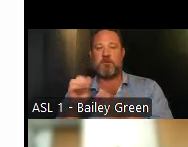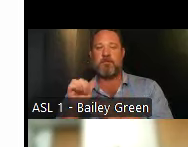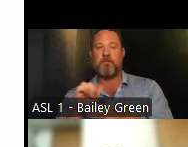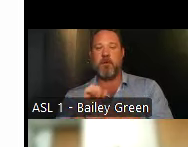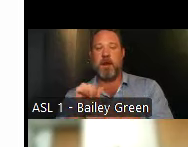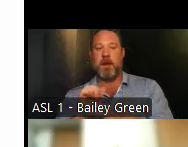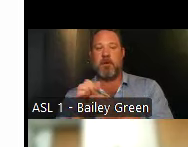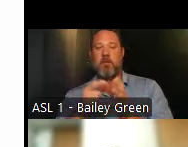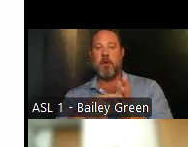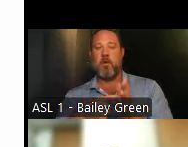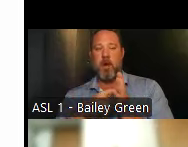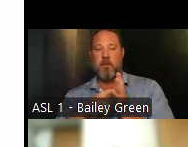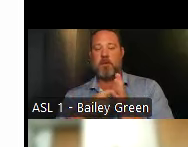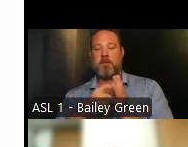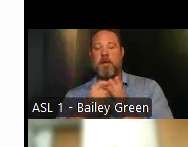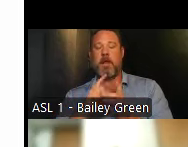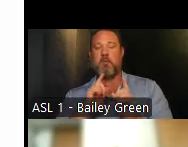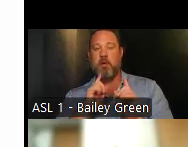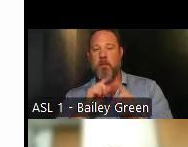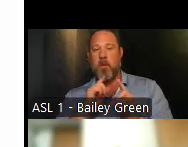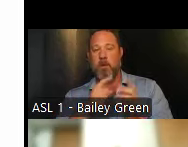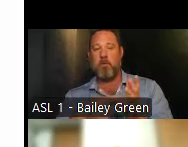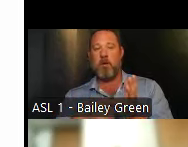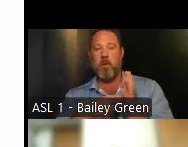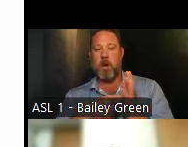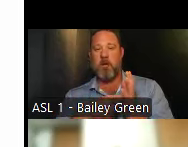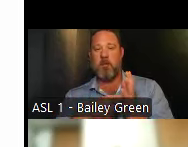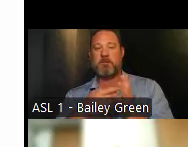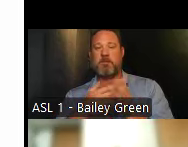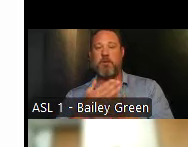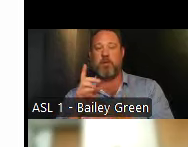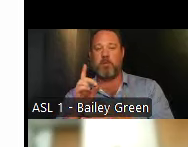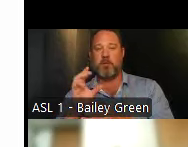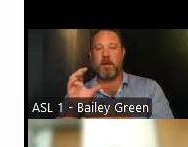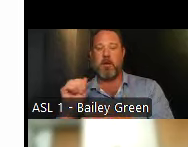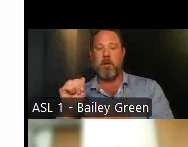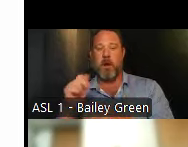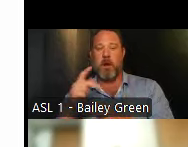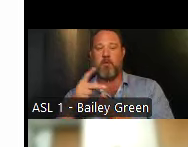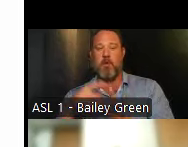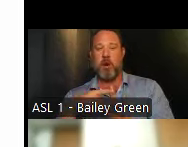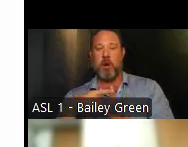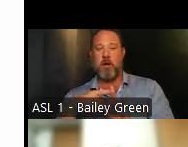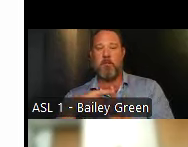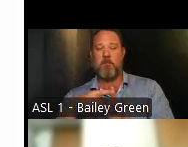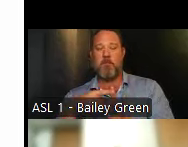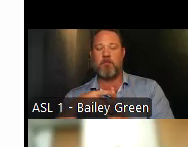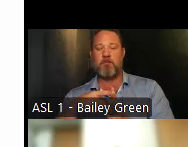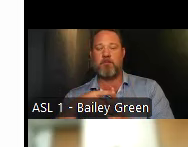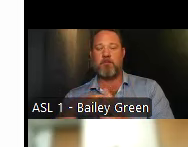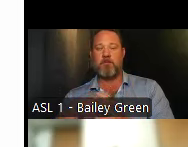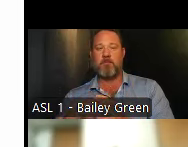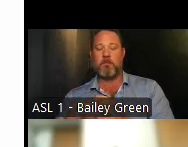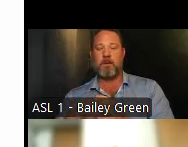requirement and the reporting requirement currently supported through the Dementia Care Aware program from the Medi-Cal billing code associated with cognitive